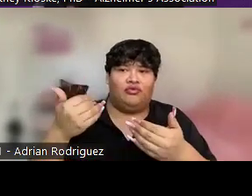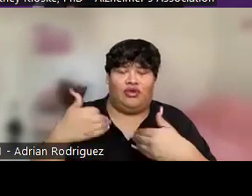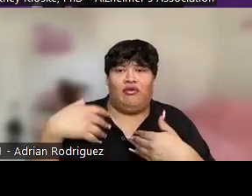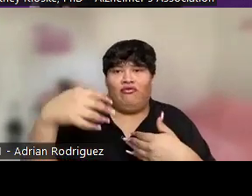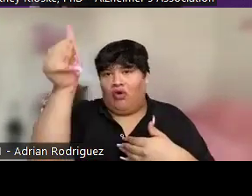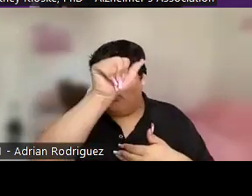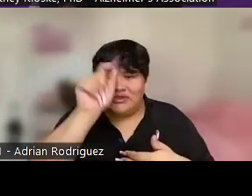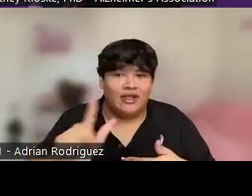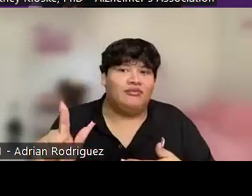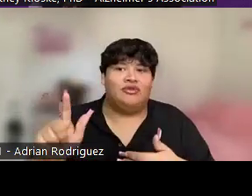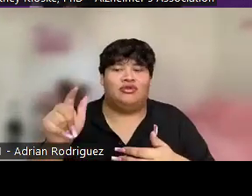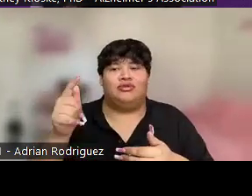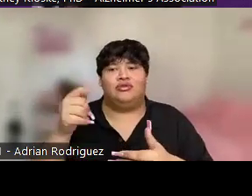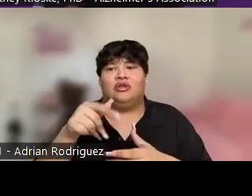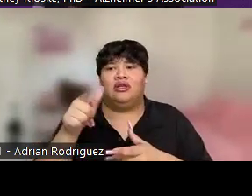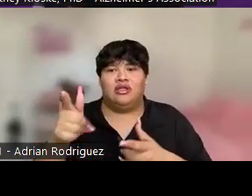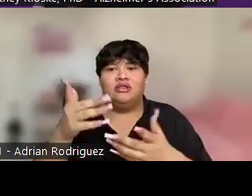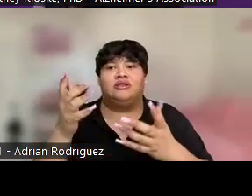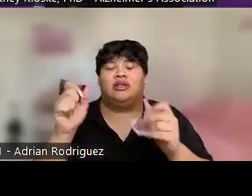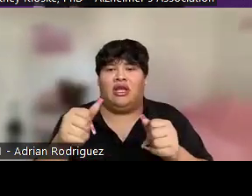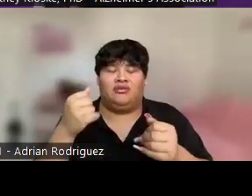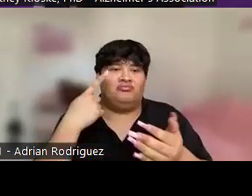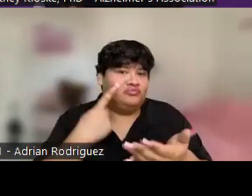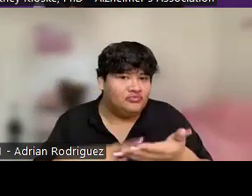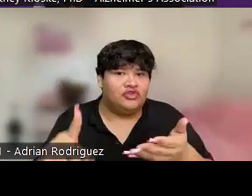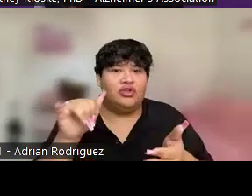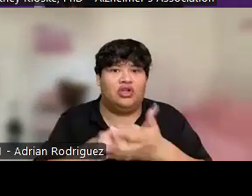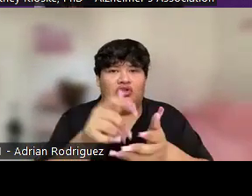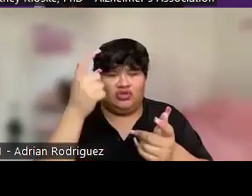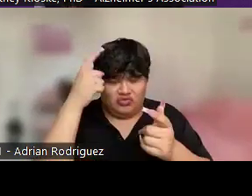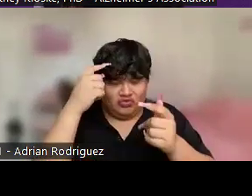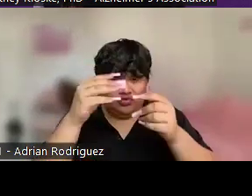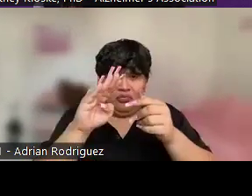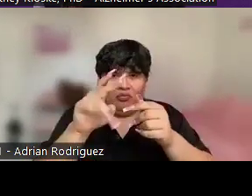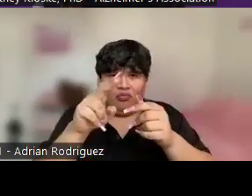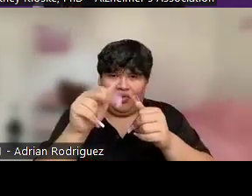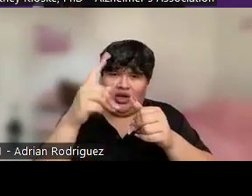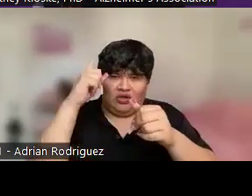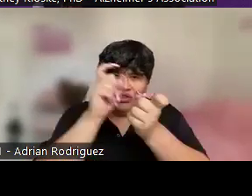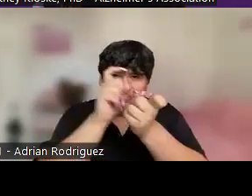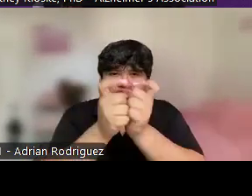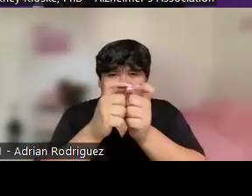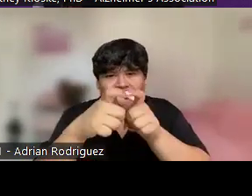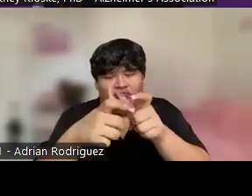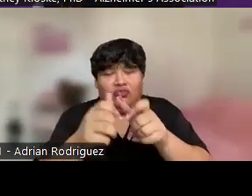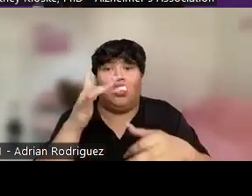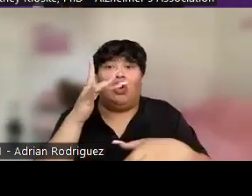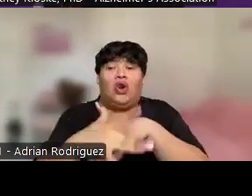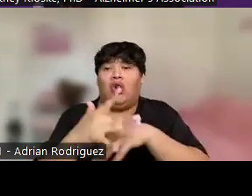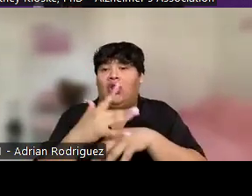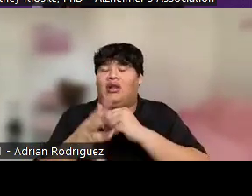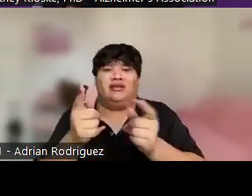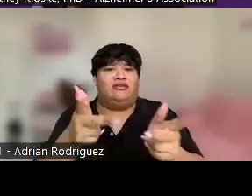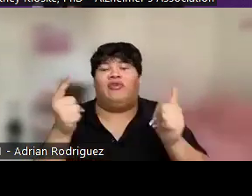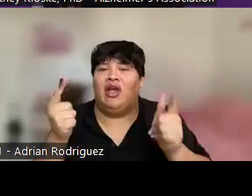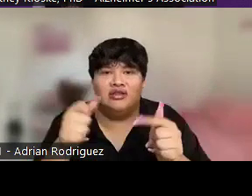Alzheimer's disease. This is able to detect those small brain changes that are happening really in as early a stages as